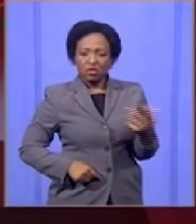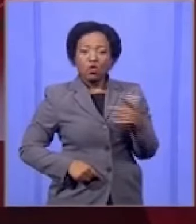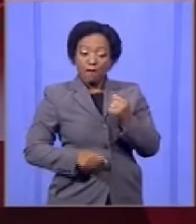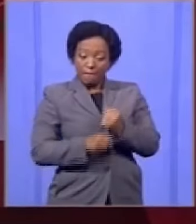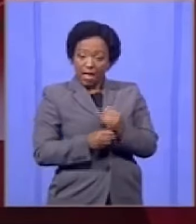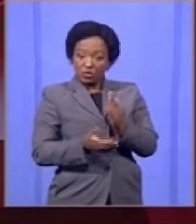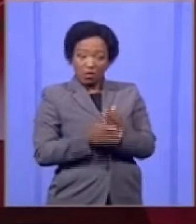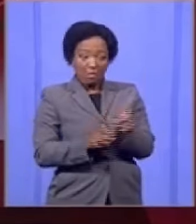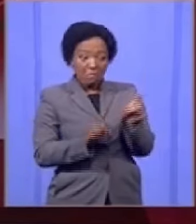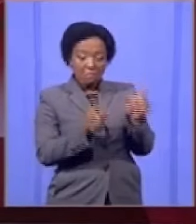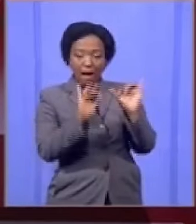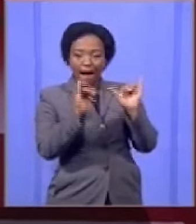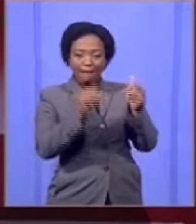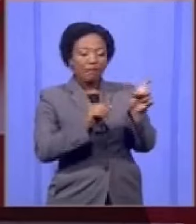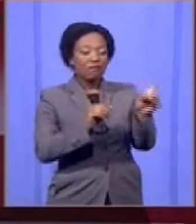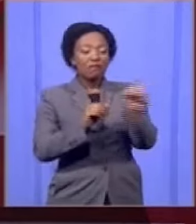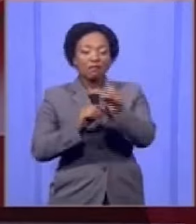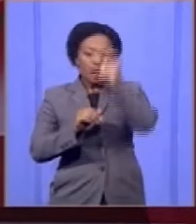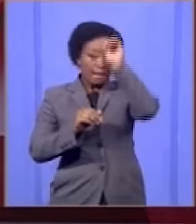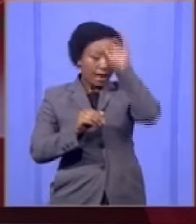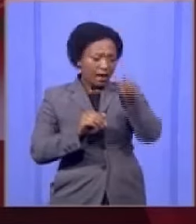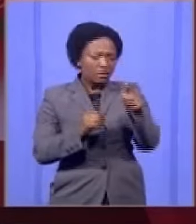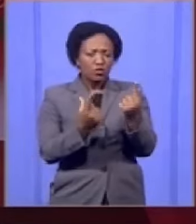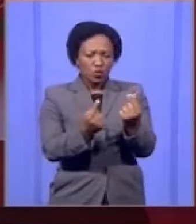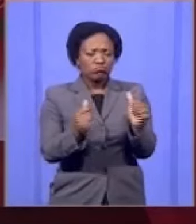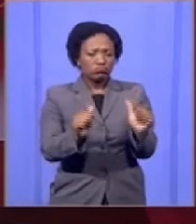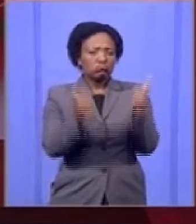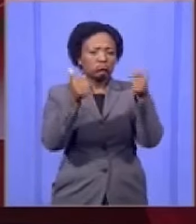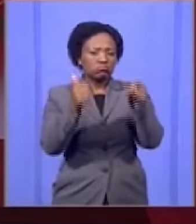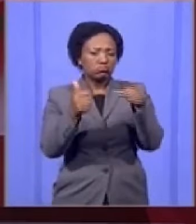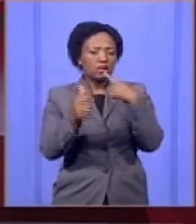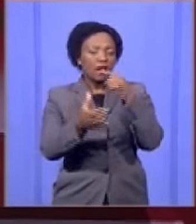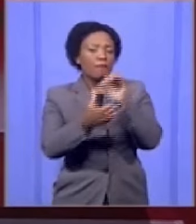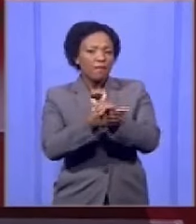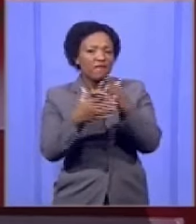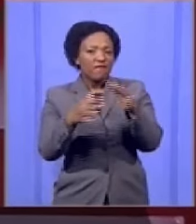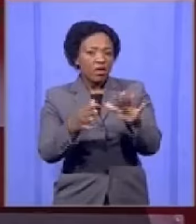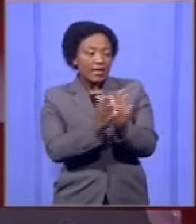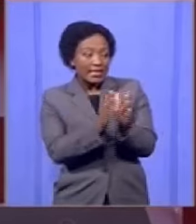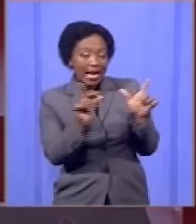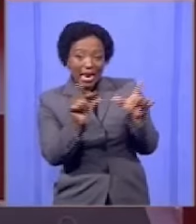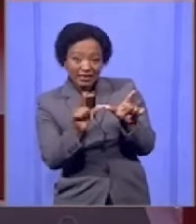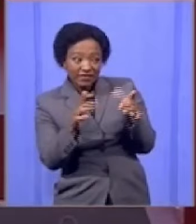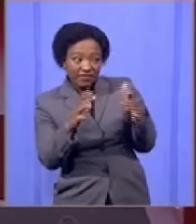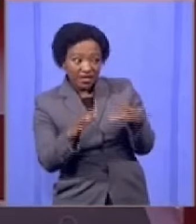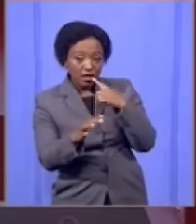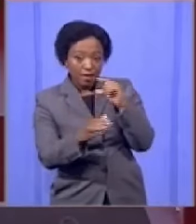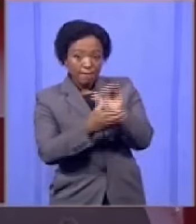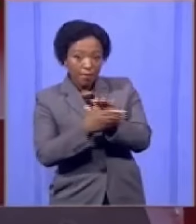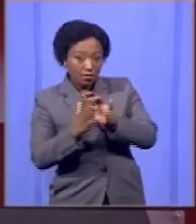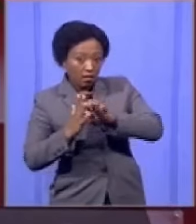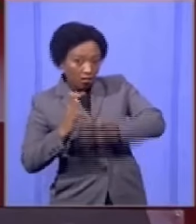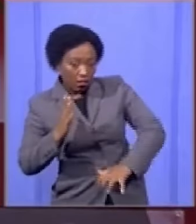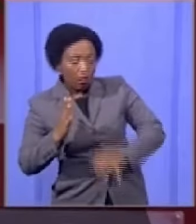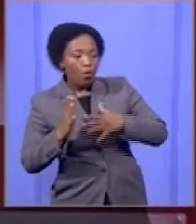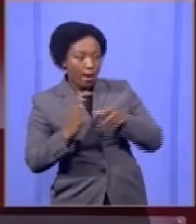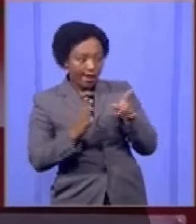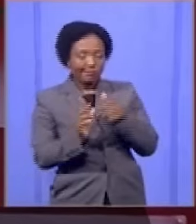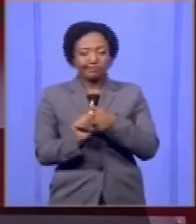good because they promised to do so when they were applying for licenses. So we are here to